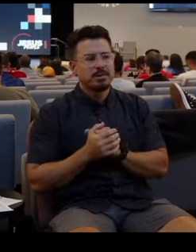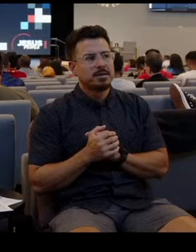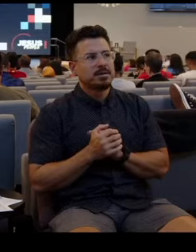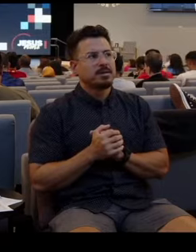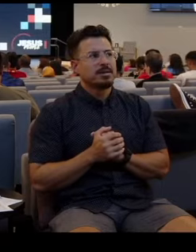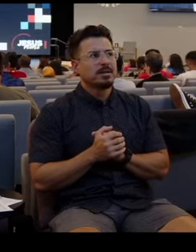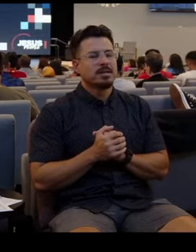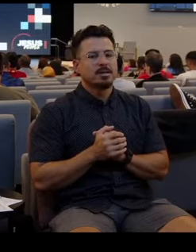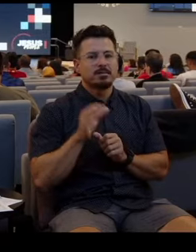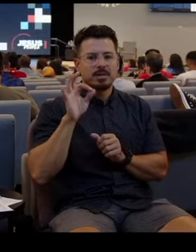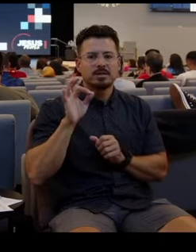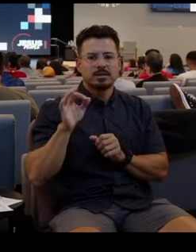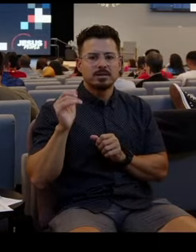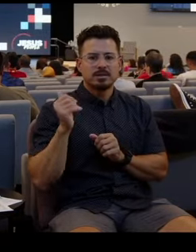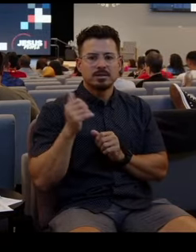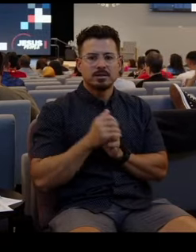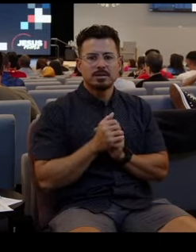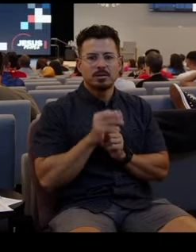Brother Rodney was talking about today.